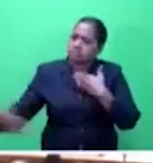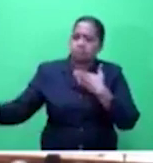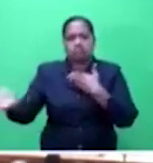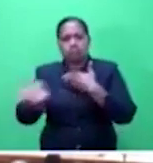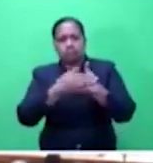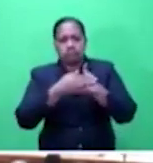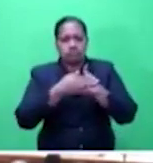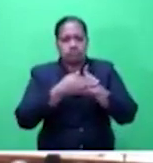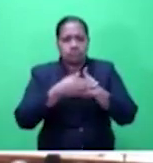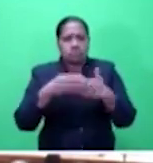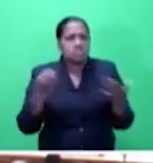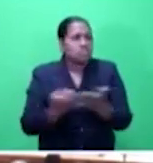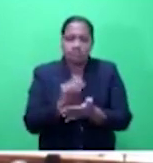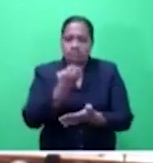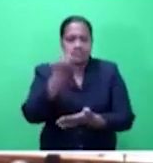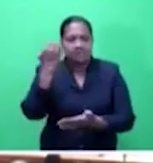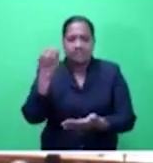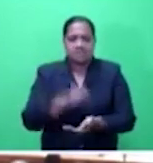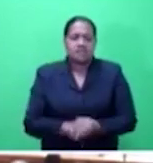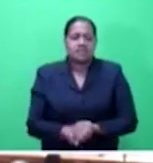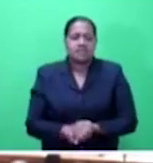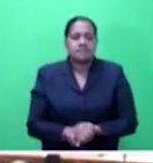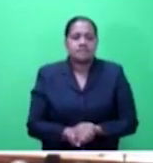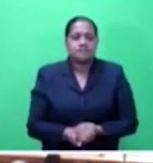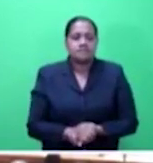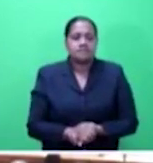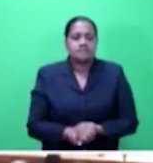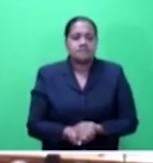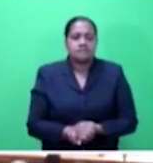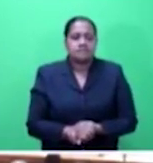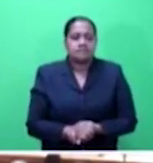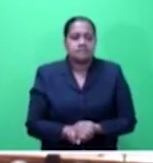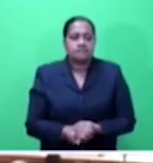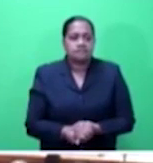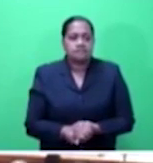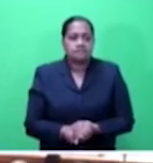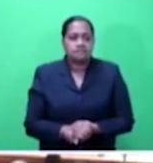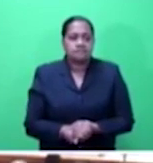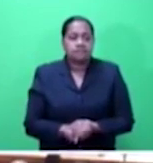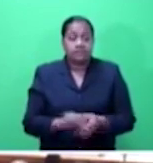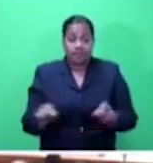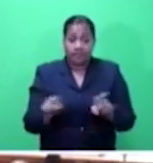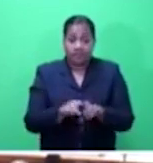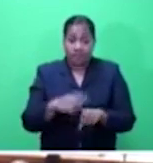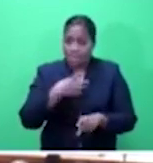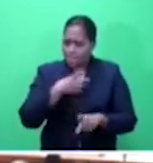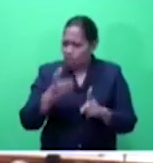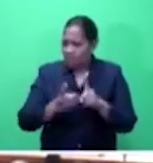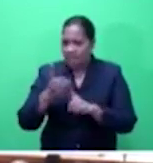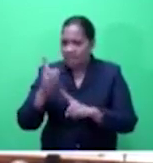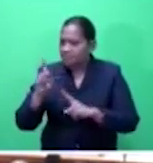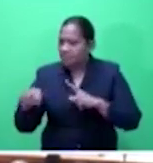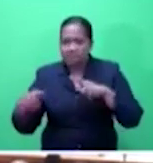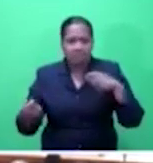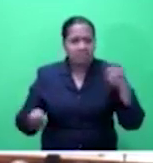that prides tourism as its largest export earner. Like our more developed neighbours, Mr. Speaker, sir,